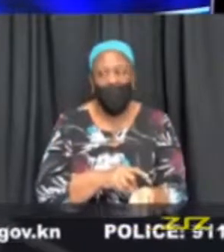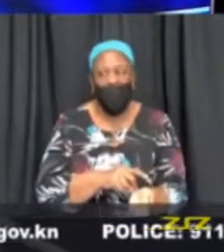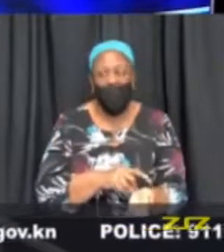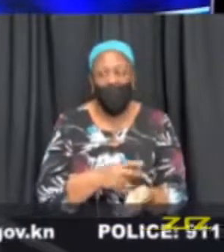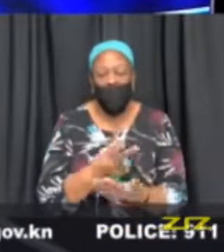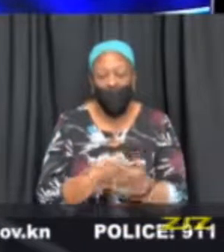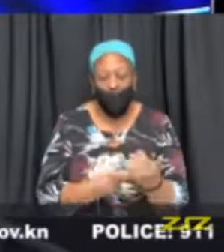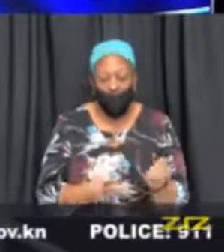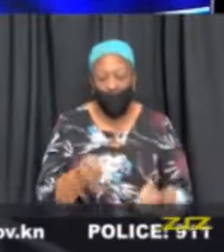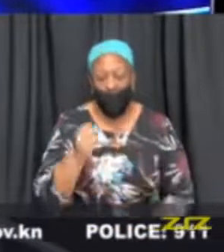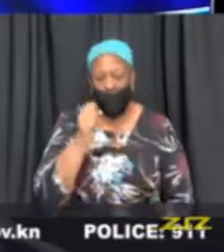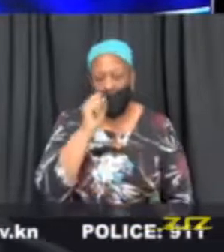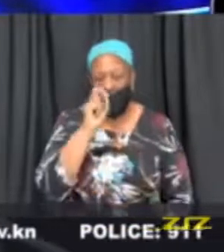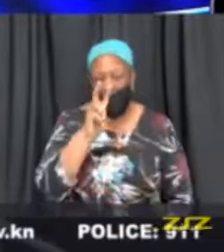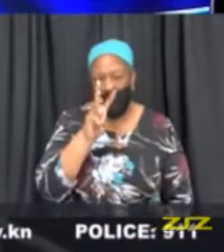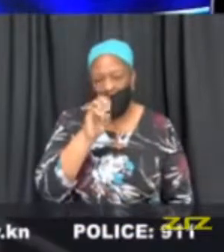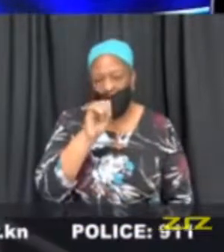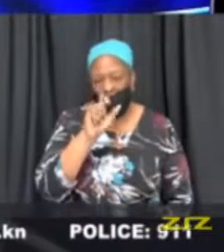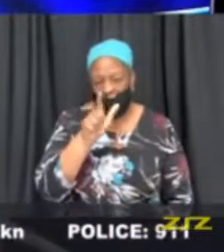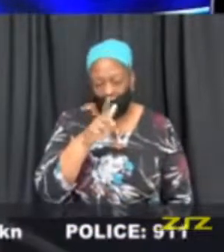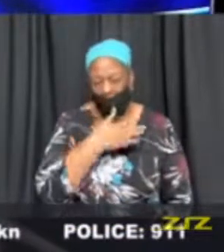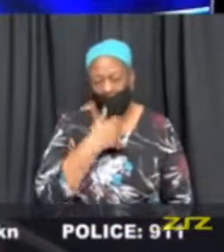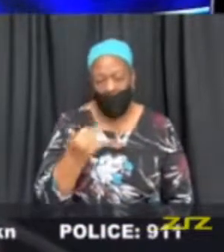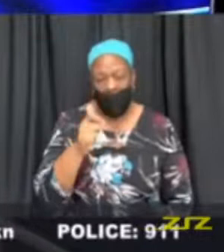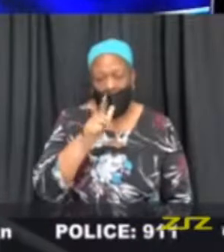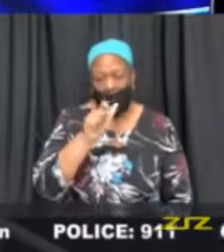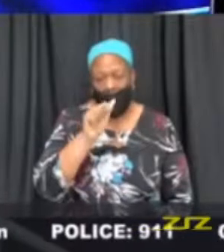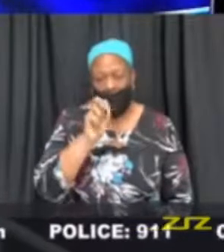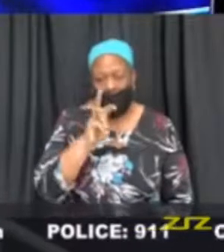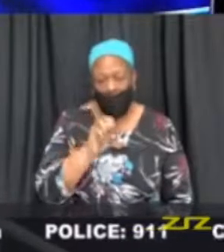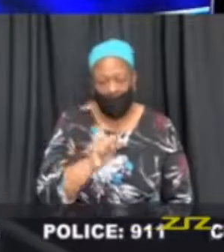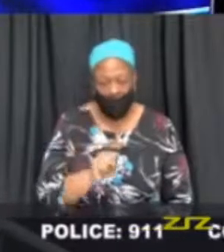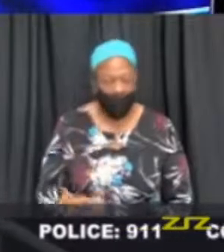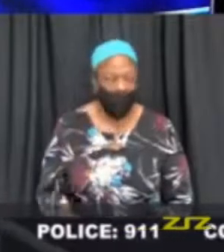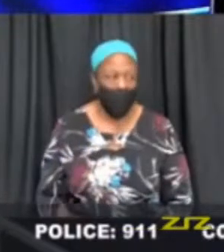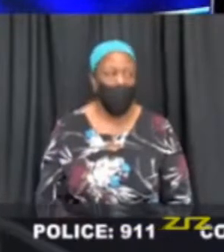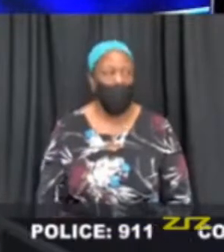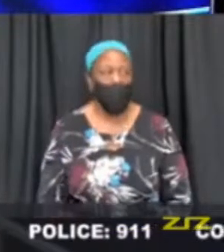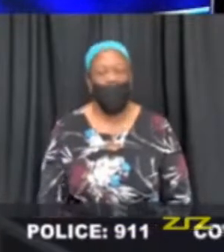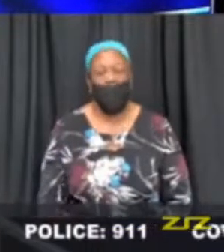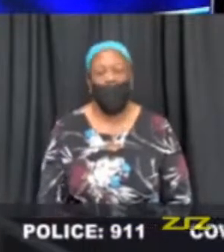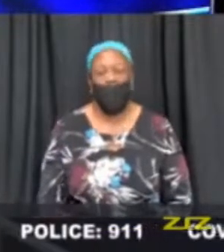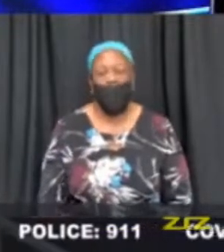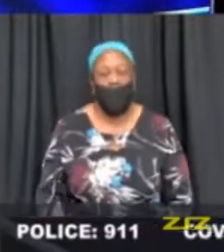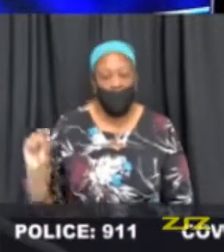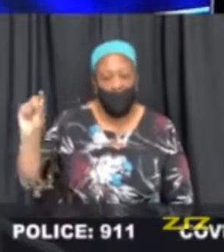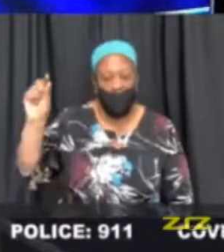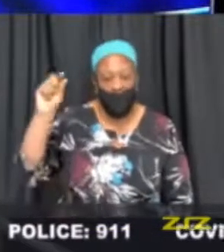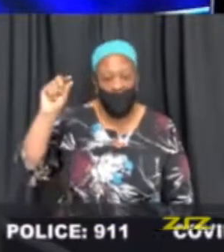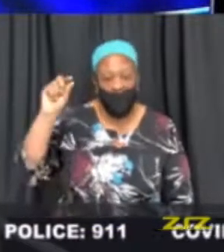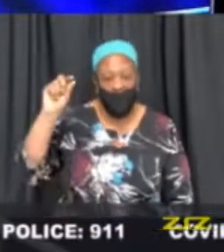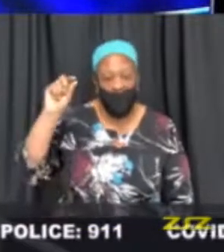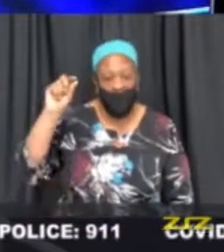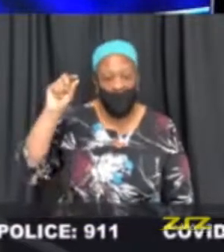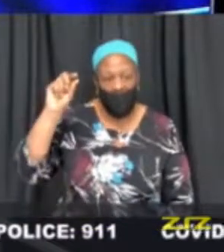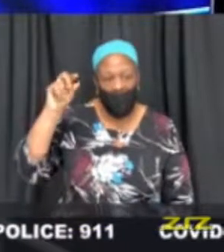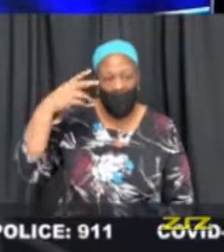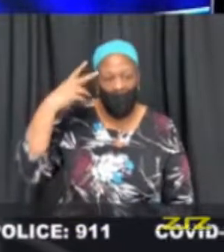the CMO, Dr. Hazel Laws. I thank the Honorable Wendy Phipps, who